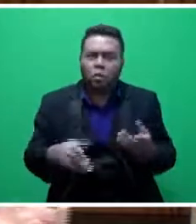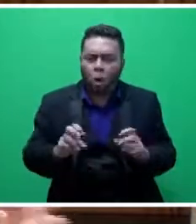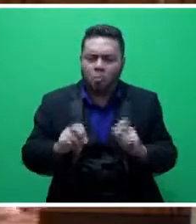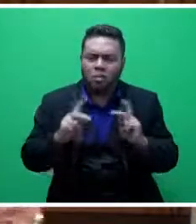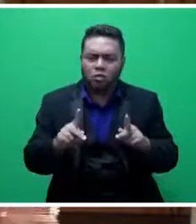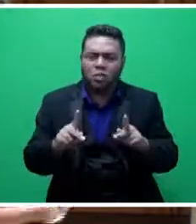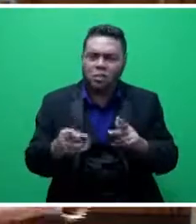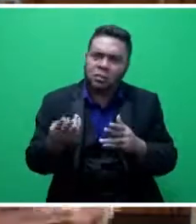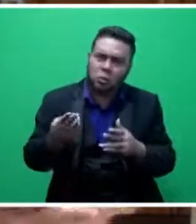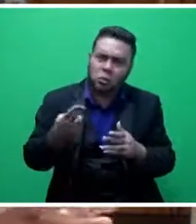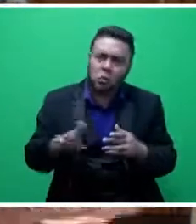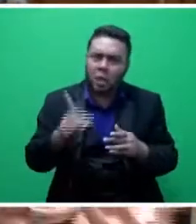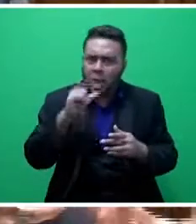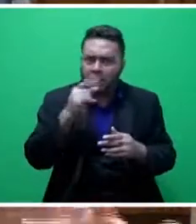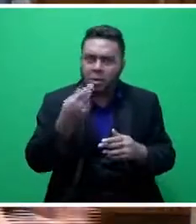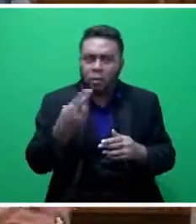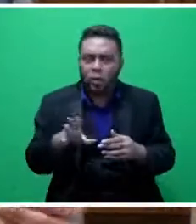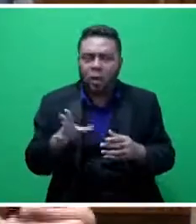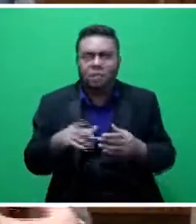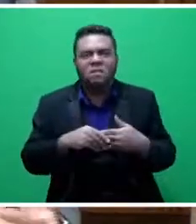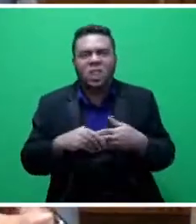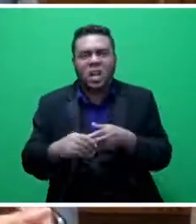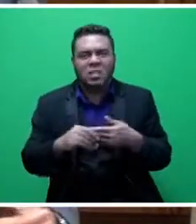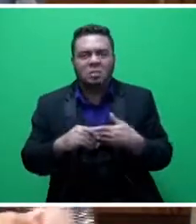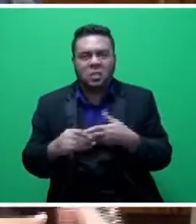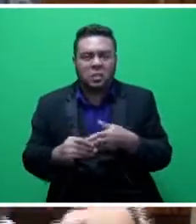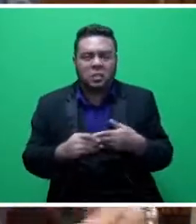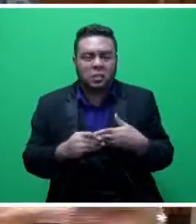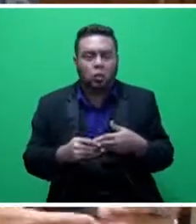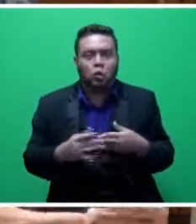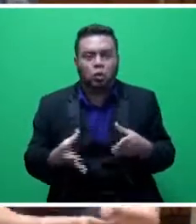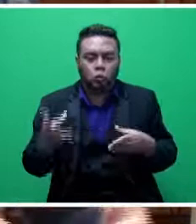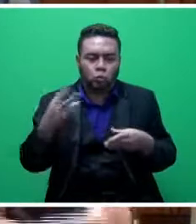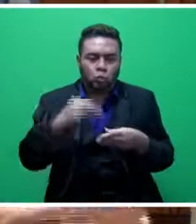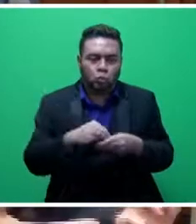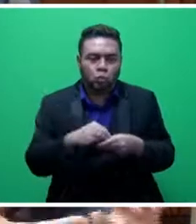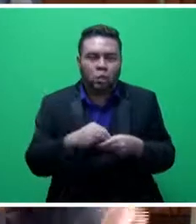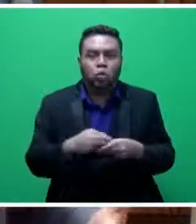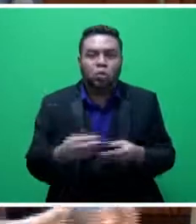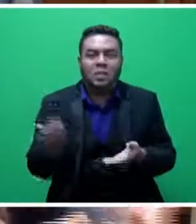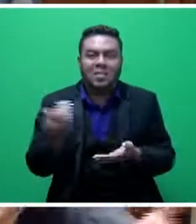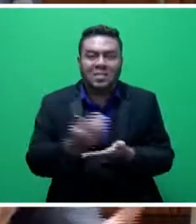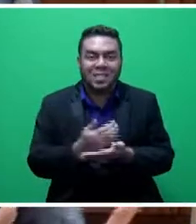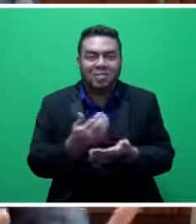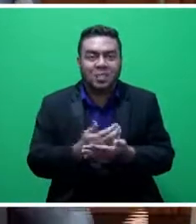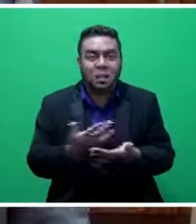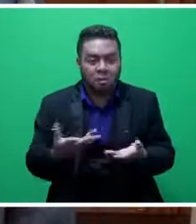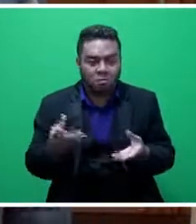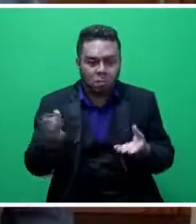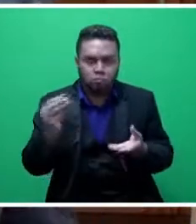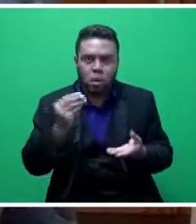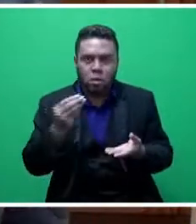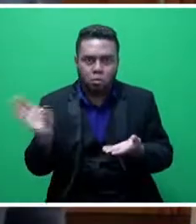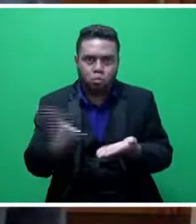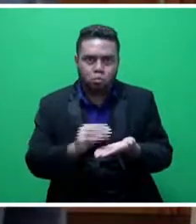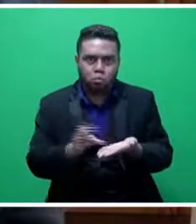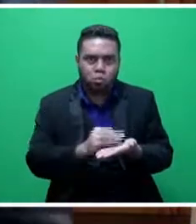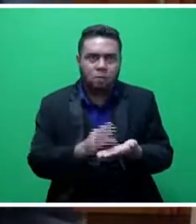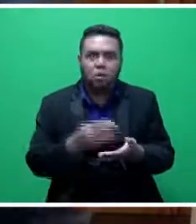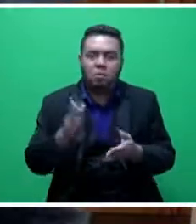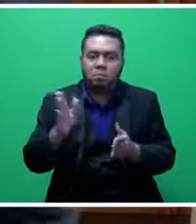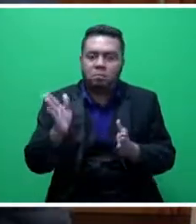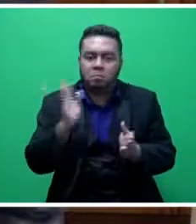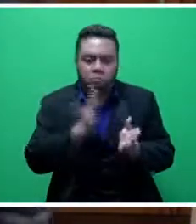opportunity, to be able to get that flexibility built into their savings that they've accumulated up to the age of reaching